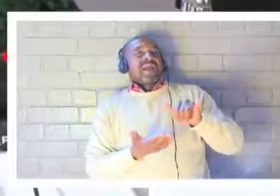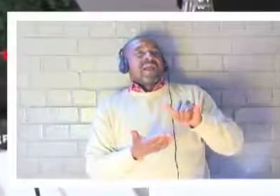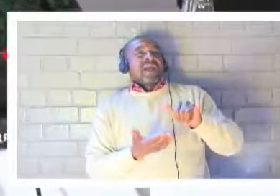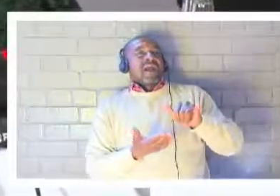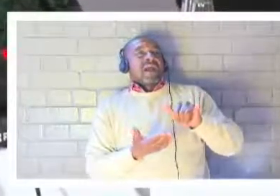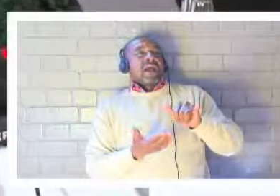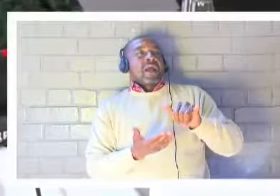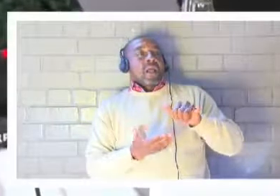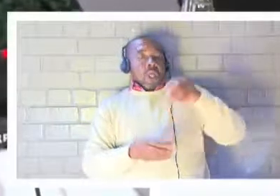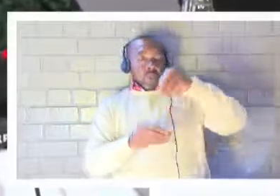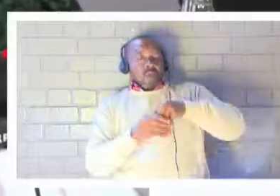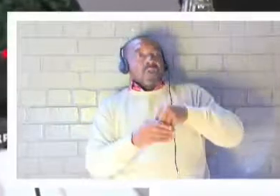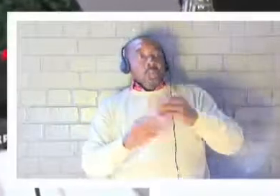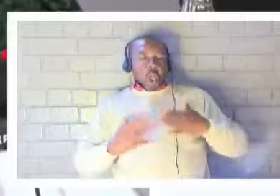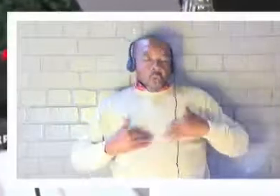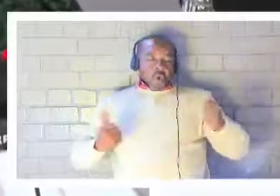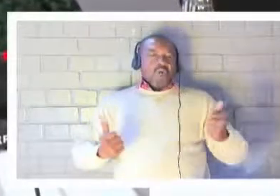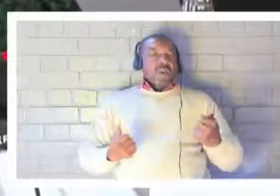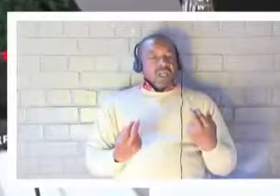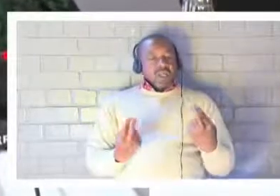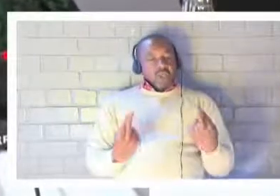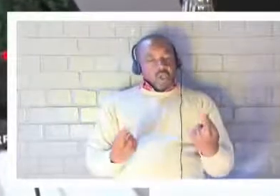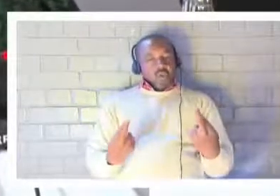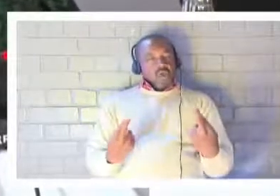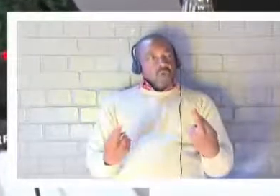of human resources.